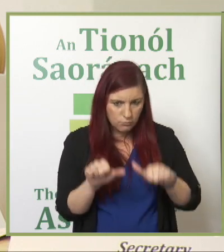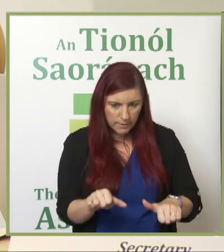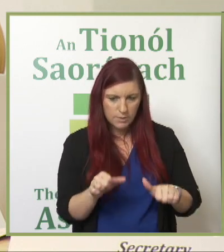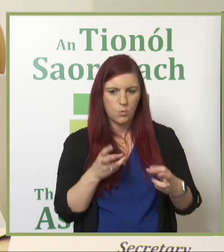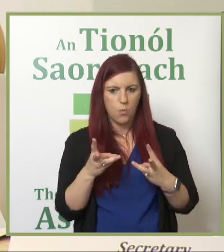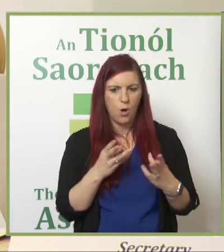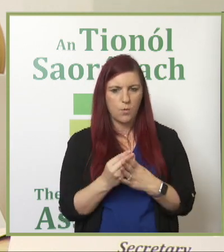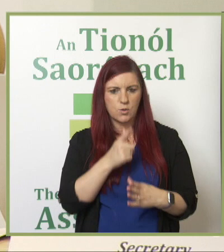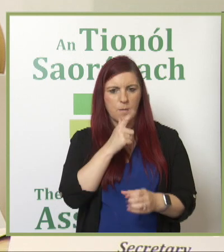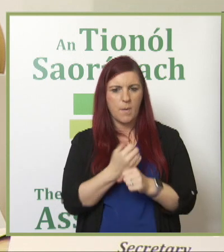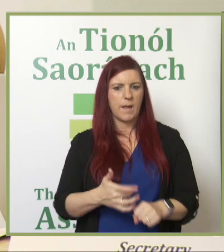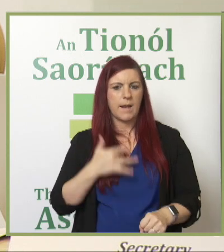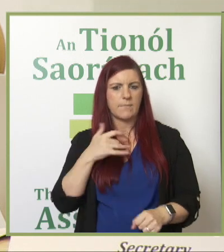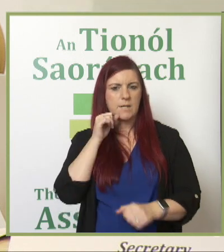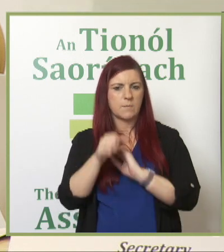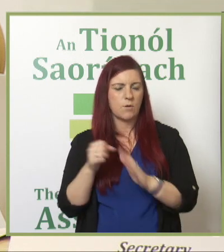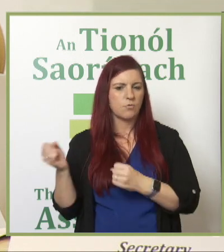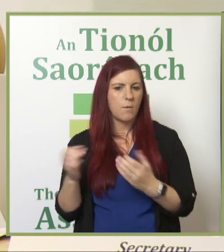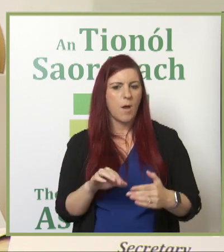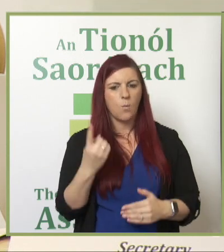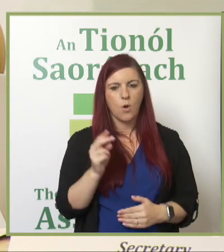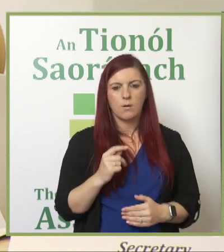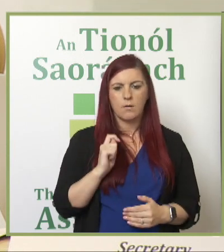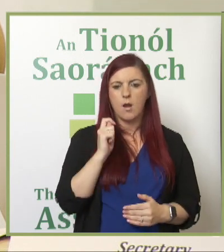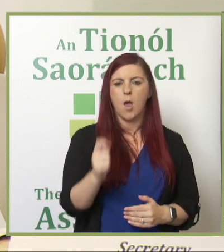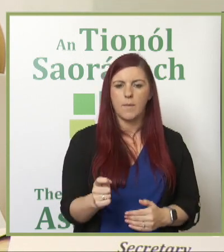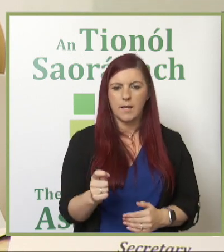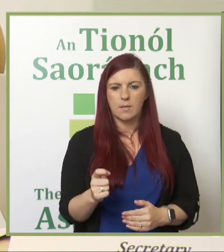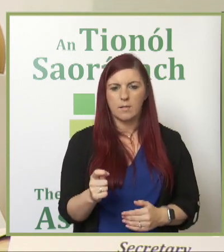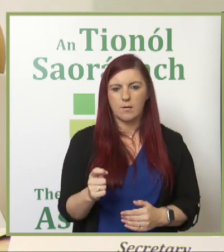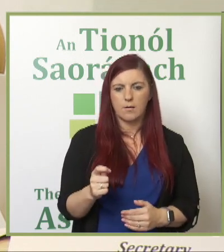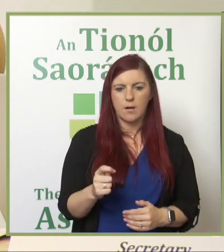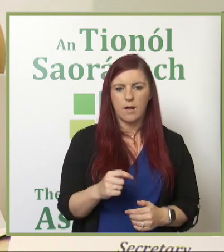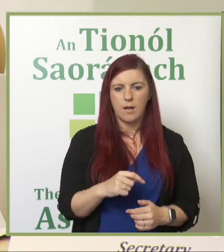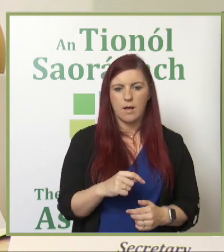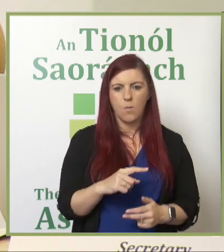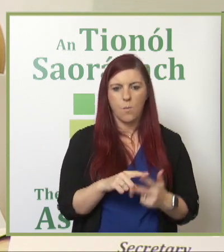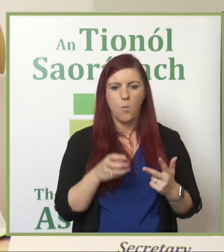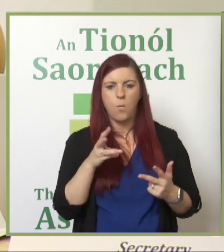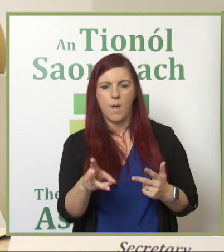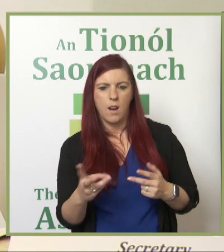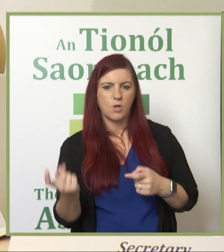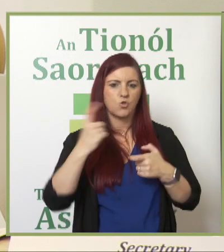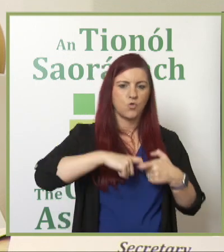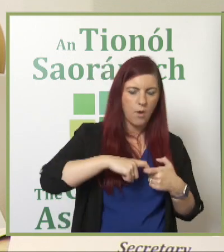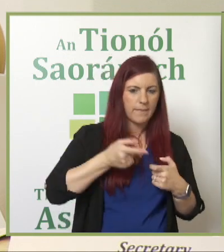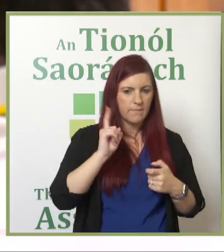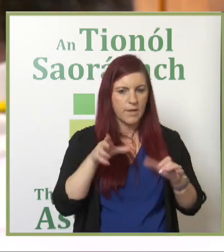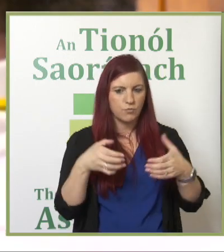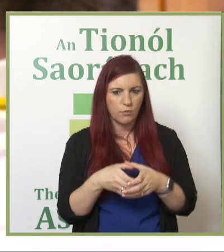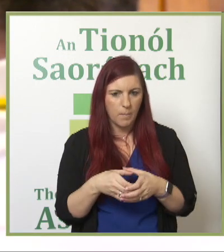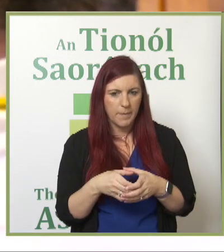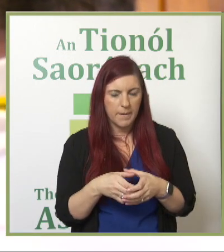experience group, and one of the nominees from that group, not the 3 people who are already on the advisory group, will come onto the advisory group with